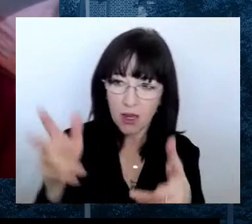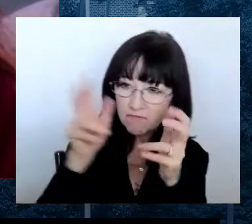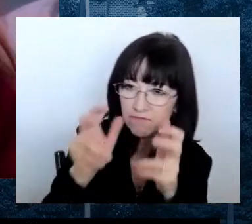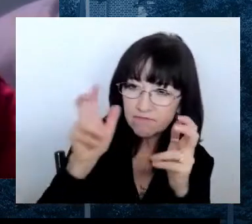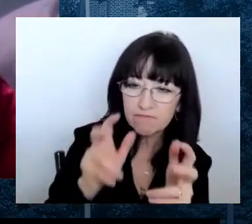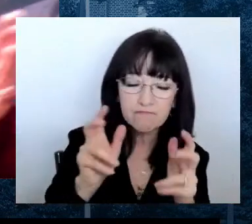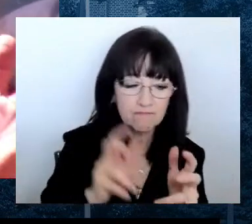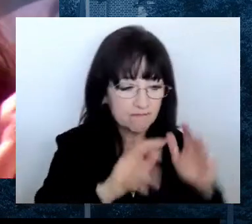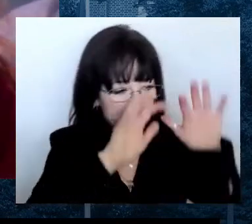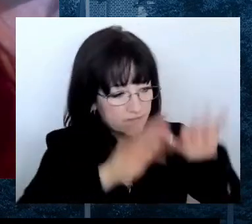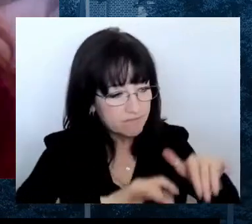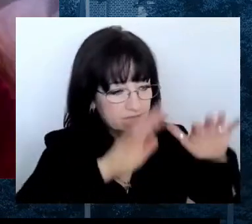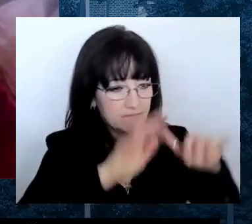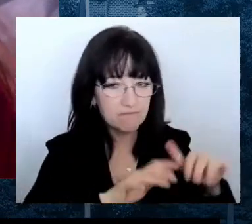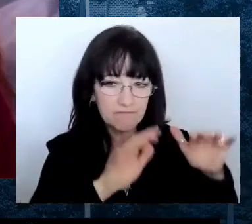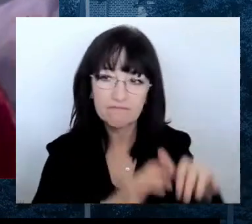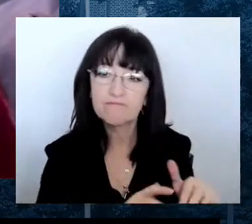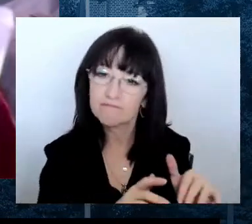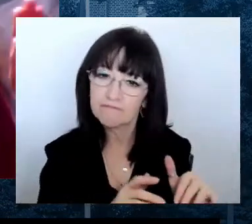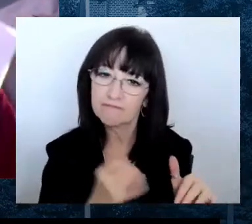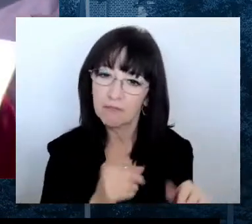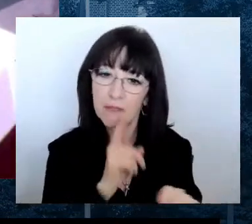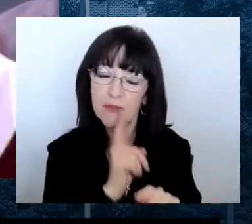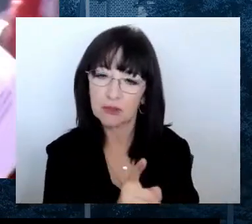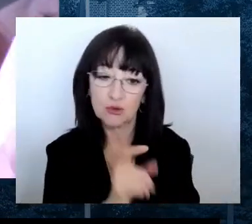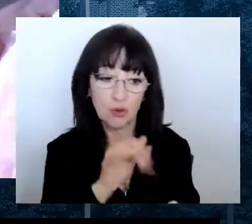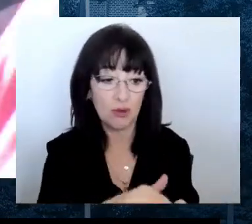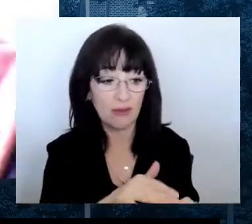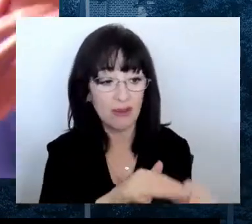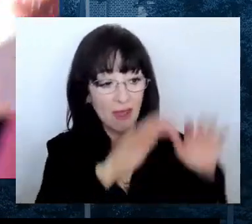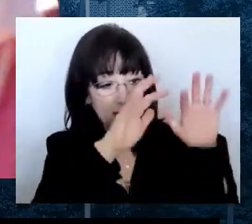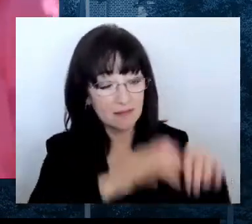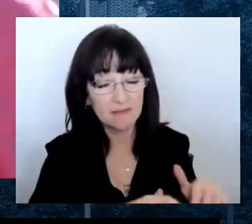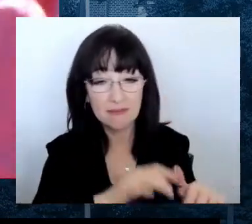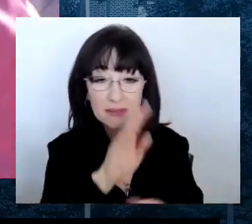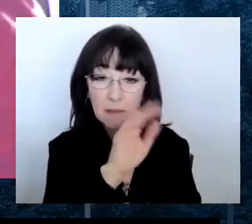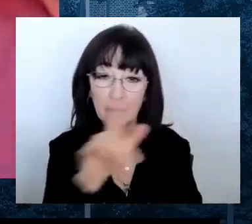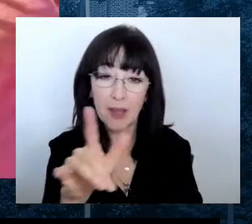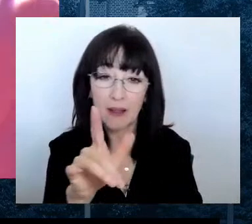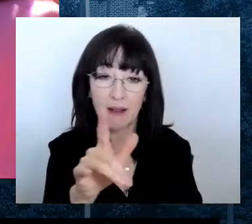Sarah Mcbride, and then she'll turn it to Debbie Heffernan.